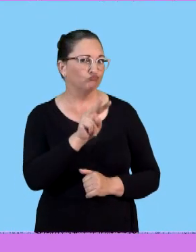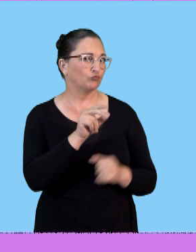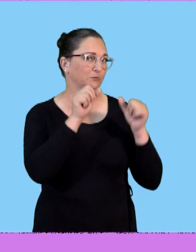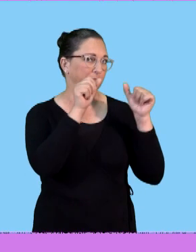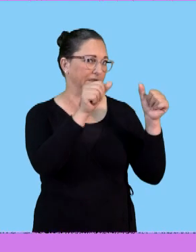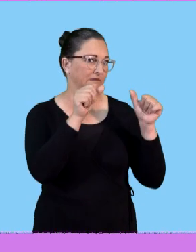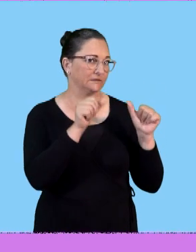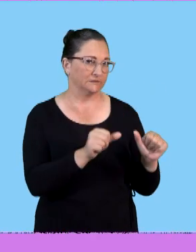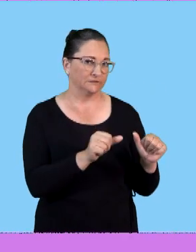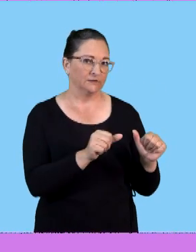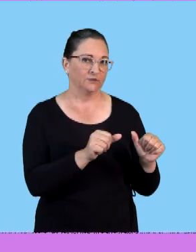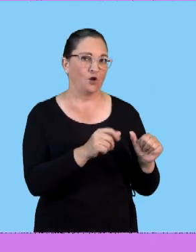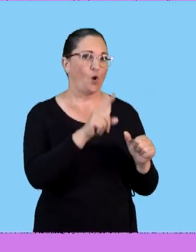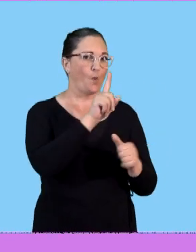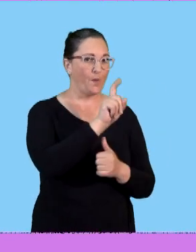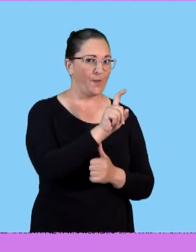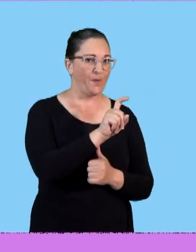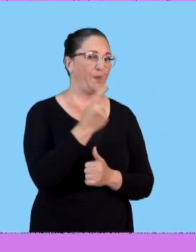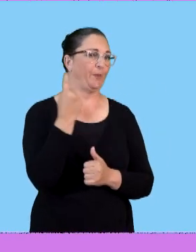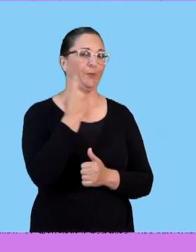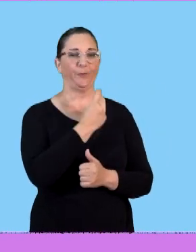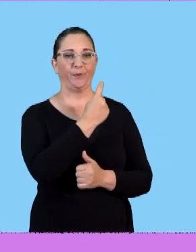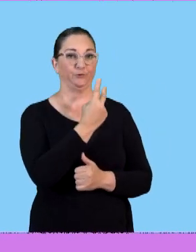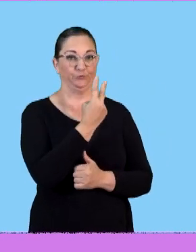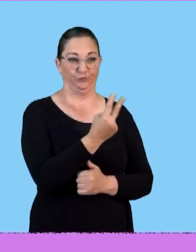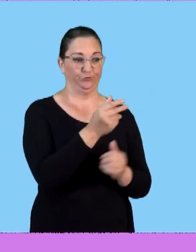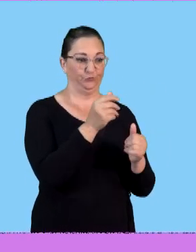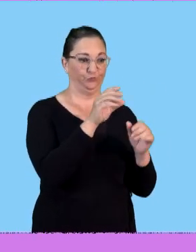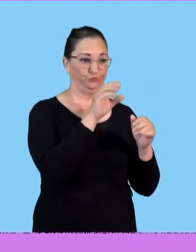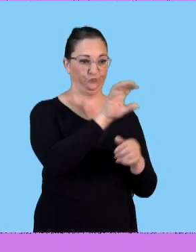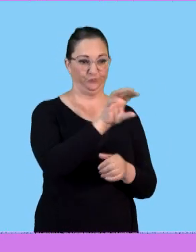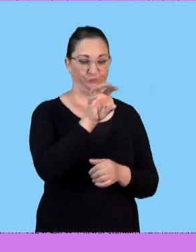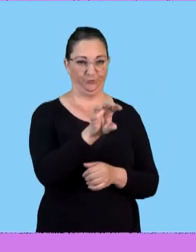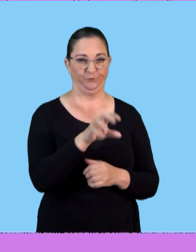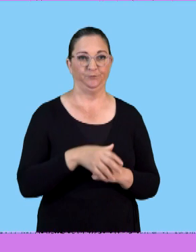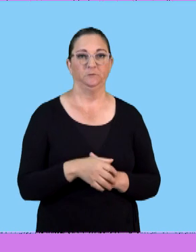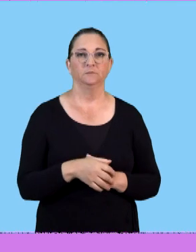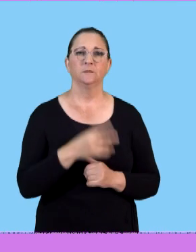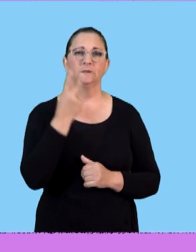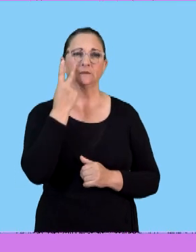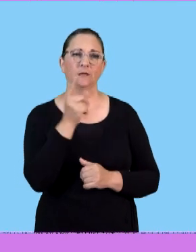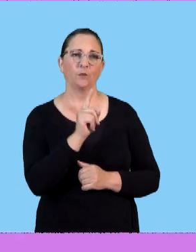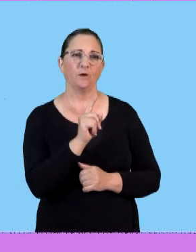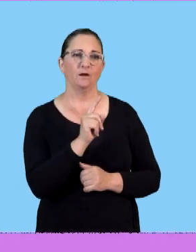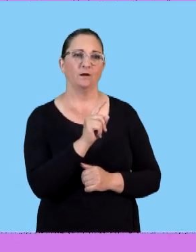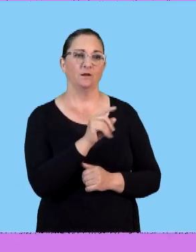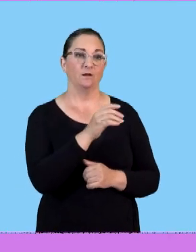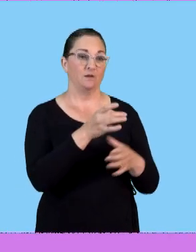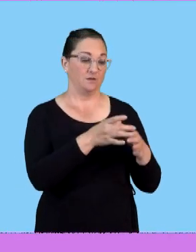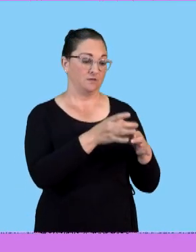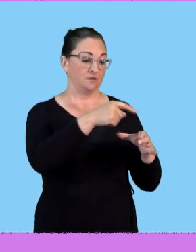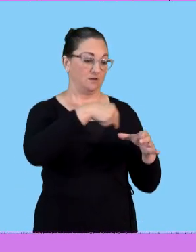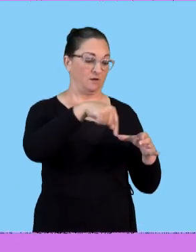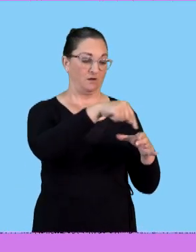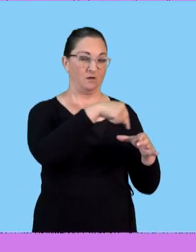the picture of the two perfume bottles alongside. Right, so let's do exactly that. So here we have a